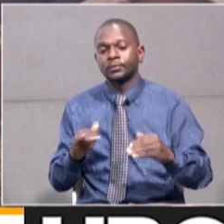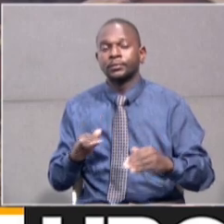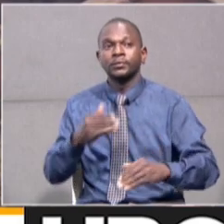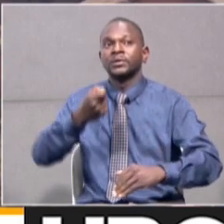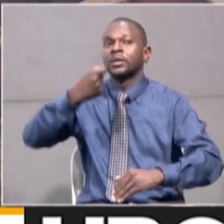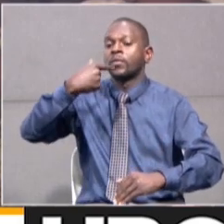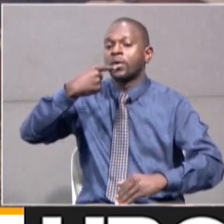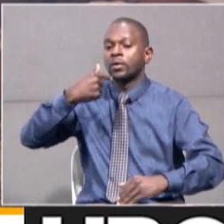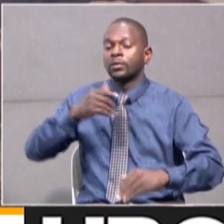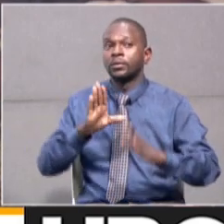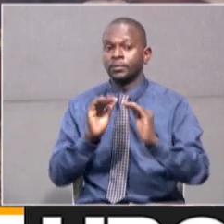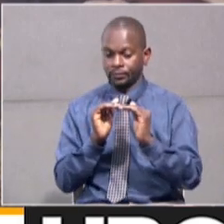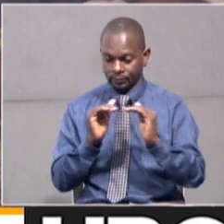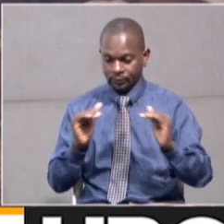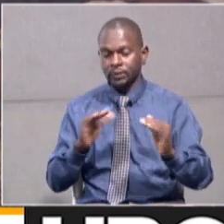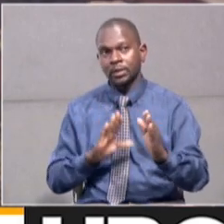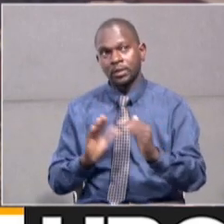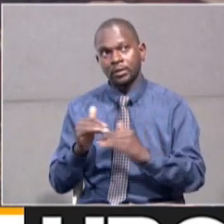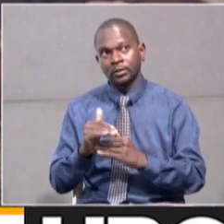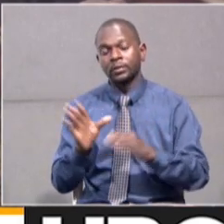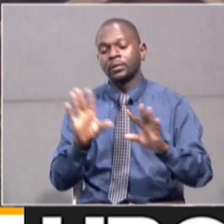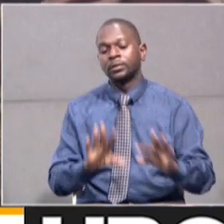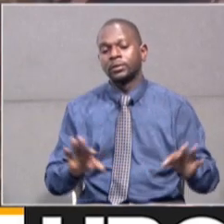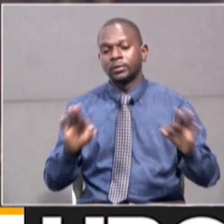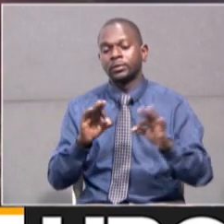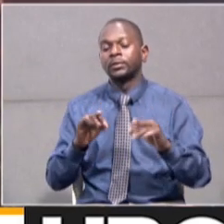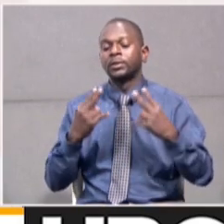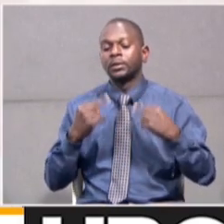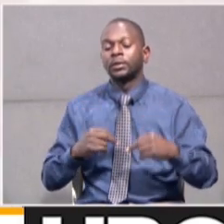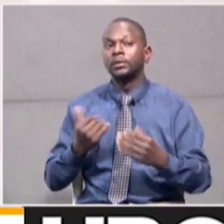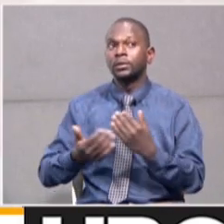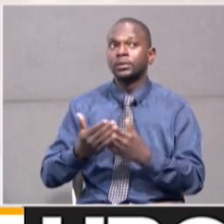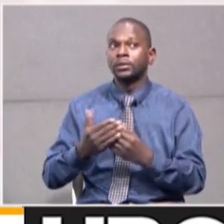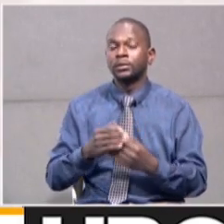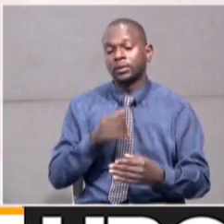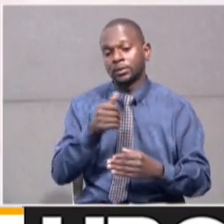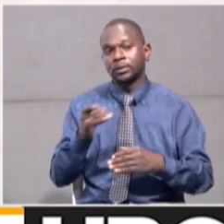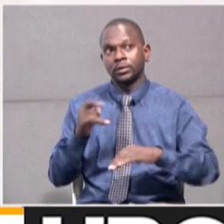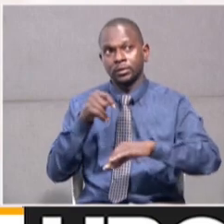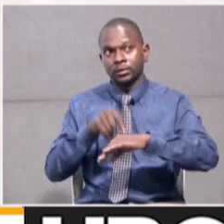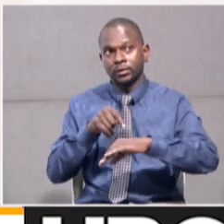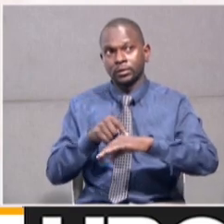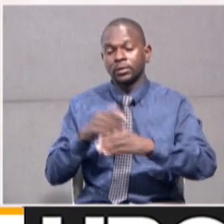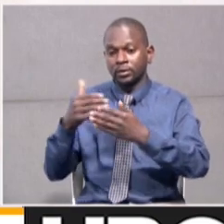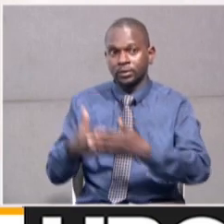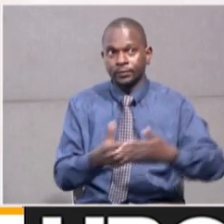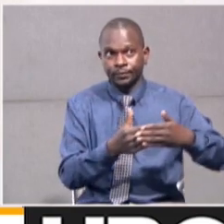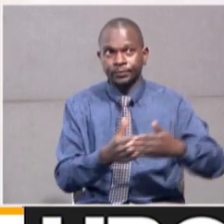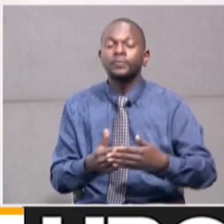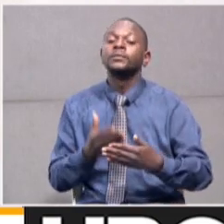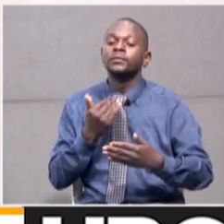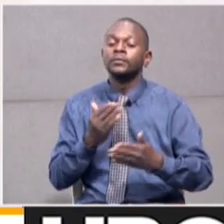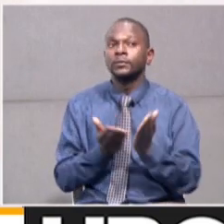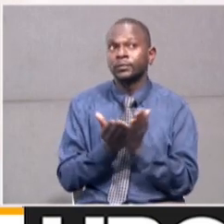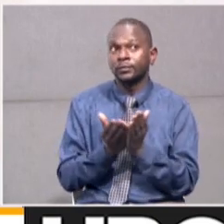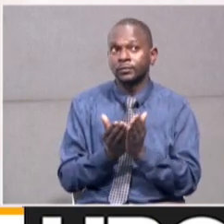immunization rates, and enhancing access to essential healthcare services. Every time we've got, for example, babies that really needed a service that